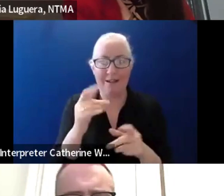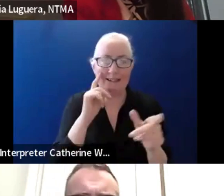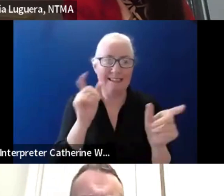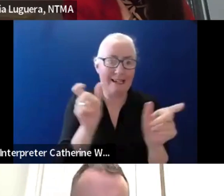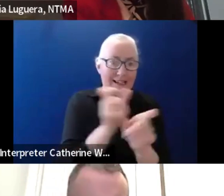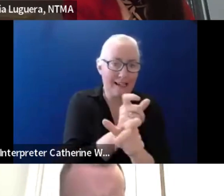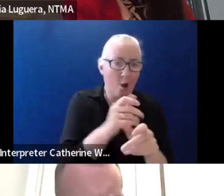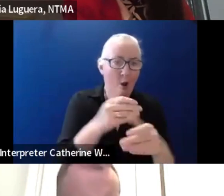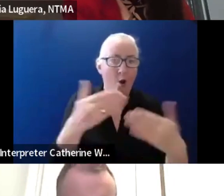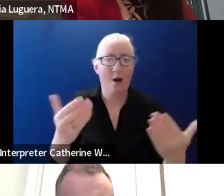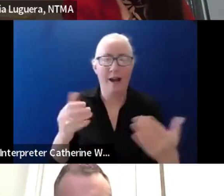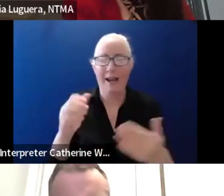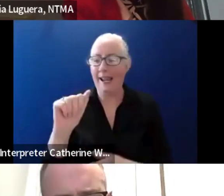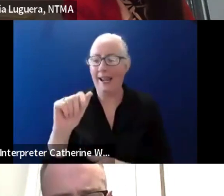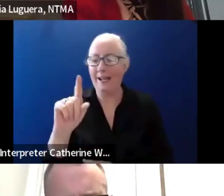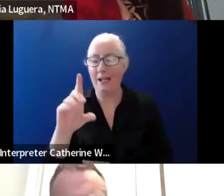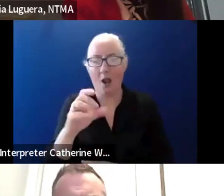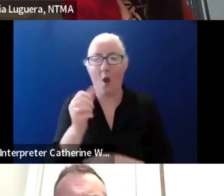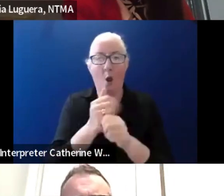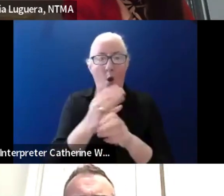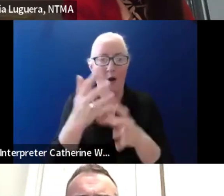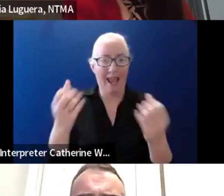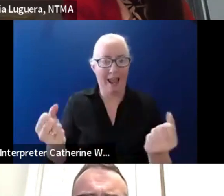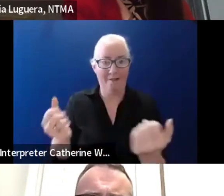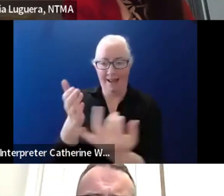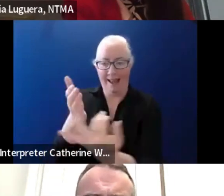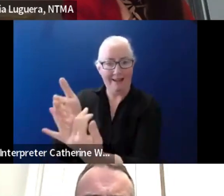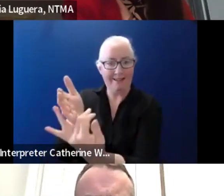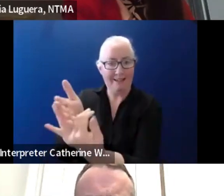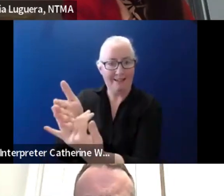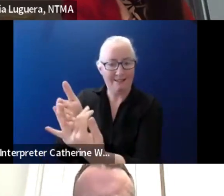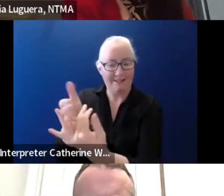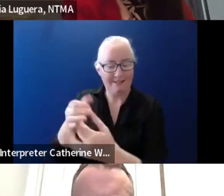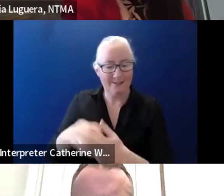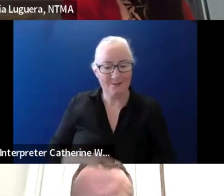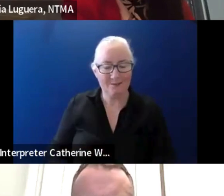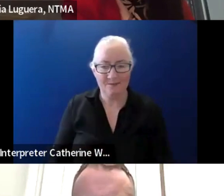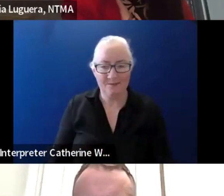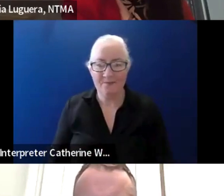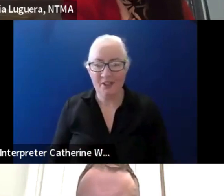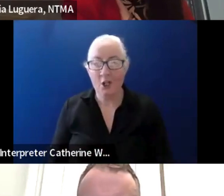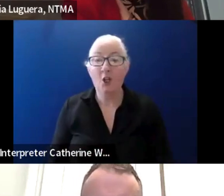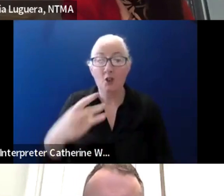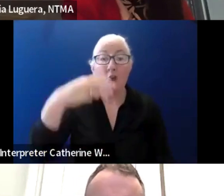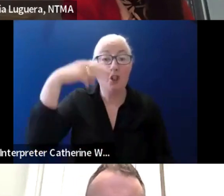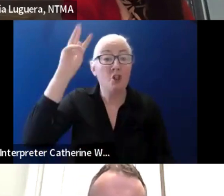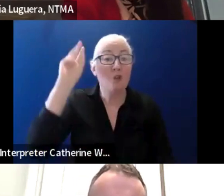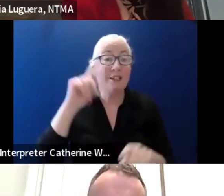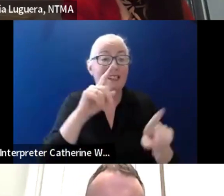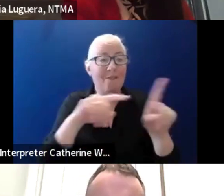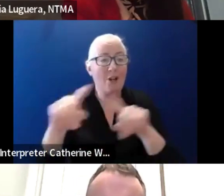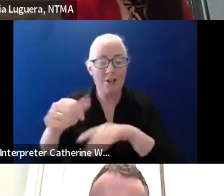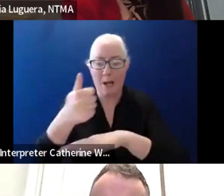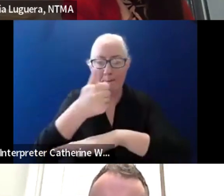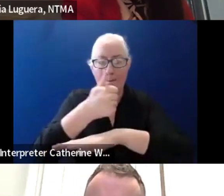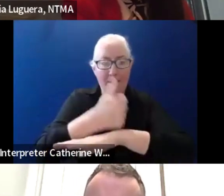or ADHD. They just all have access to it. So the neurodiversity pillar, it's positively impacted